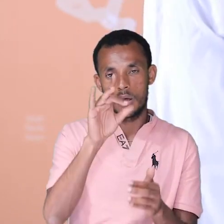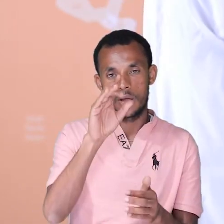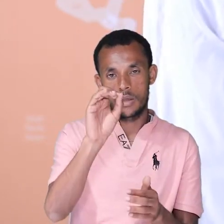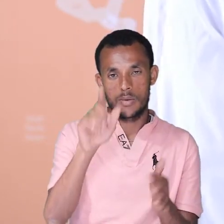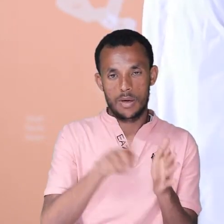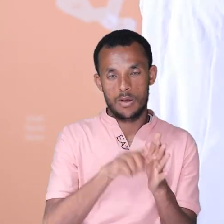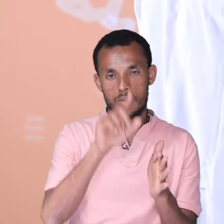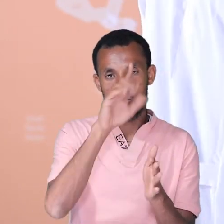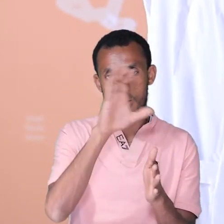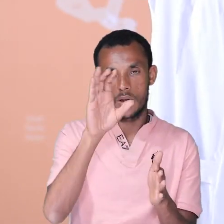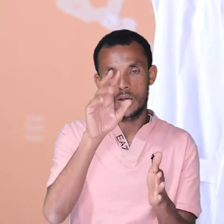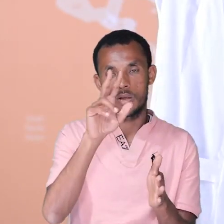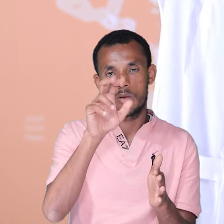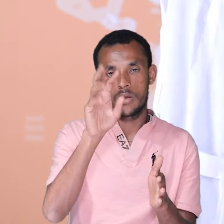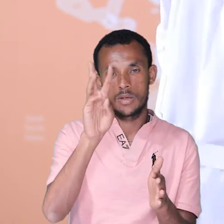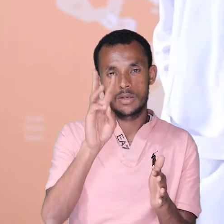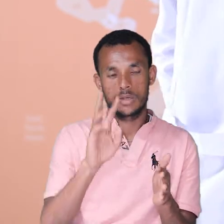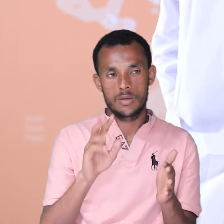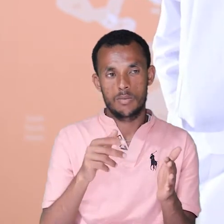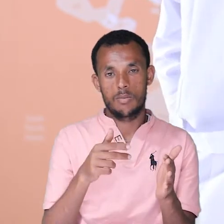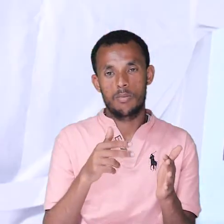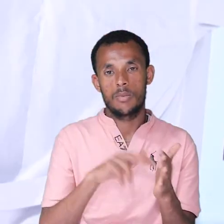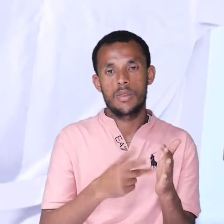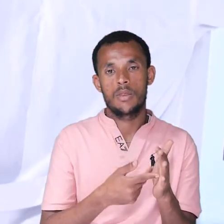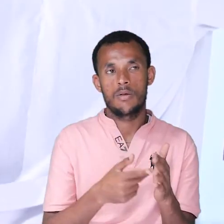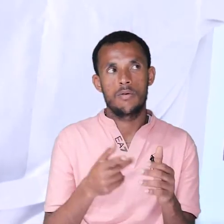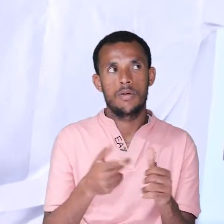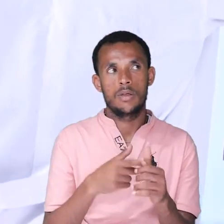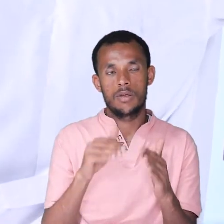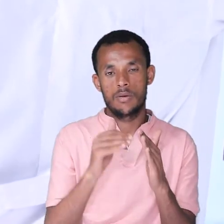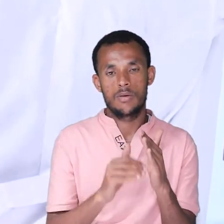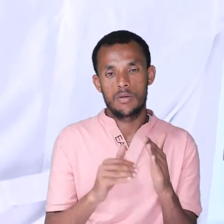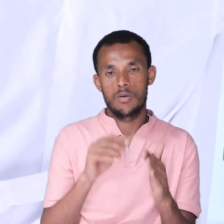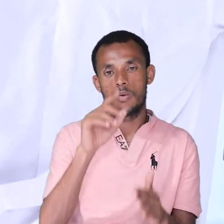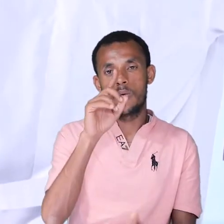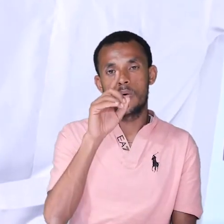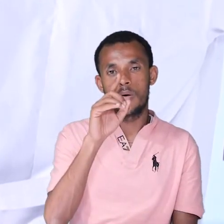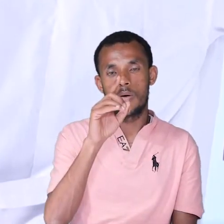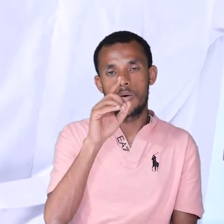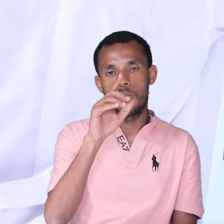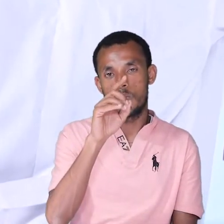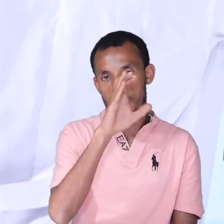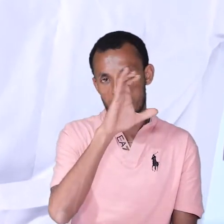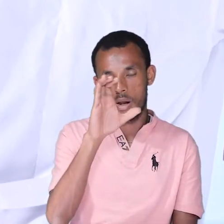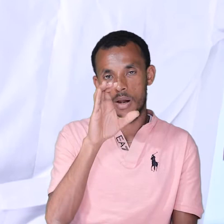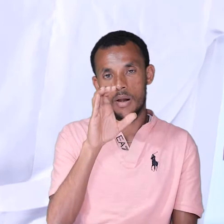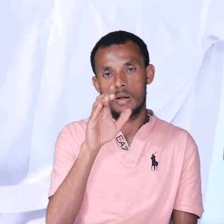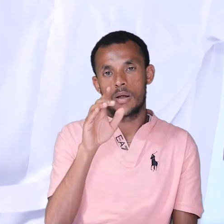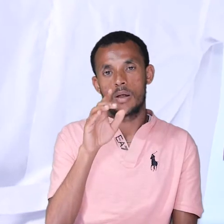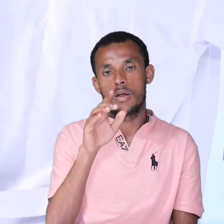minus 126 mean. Let me first subtract 100 minus 80. What is the